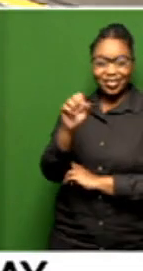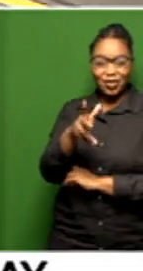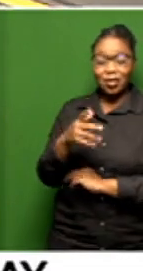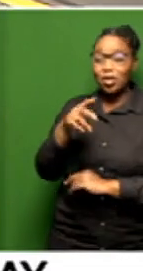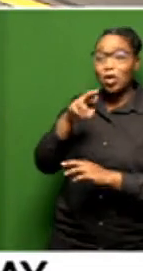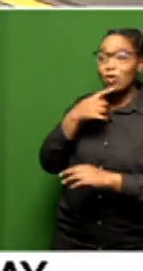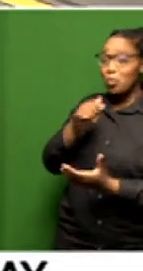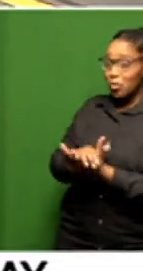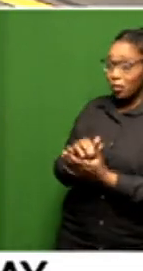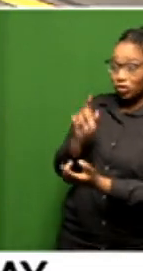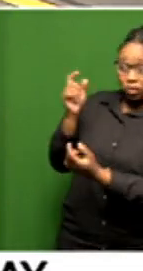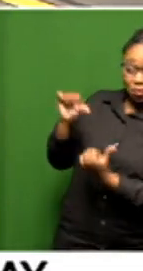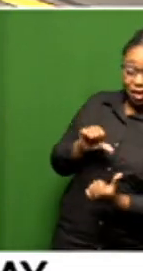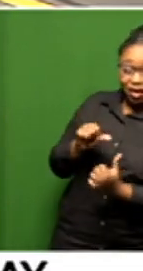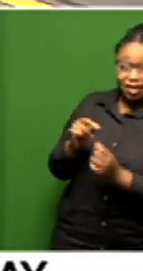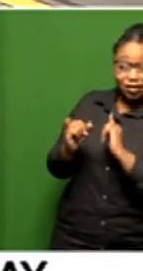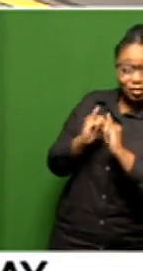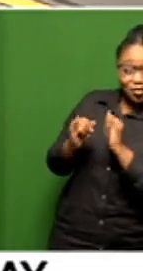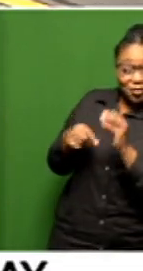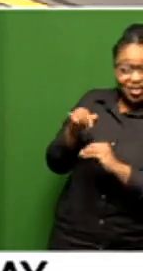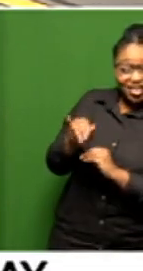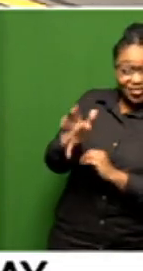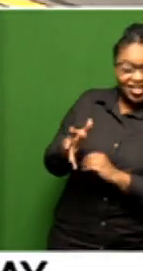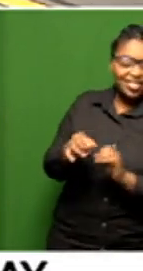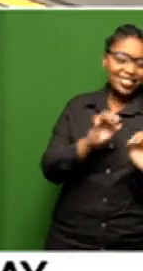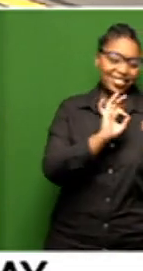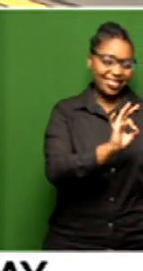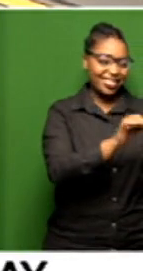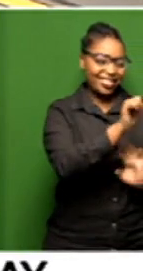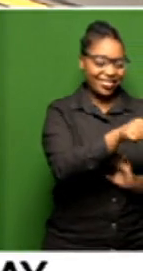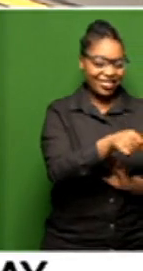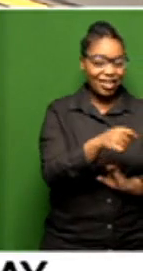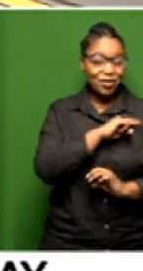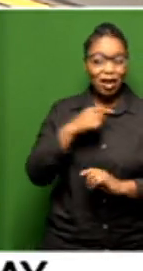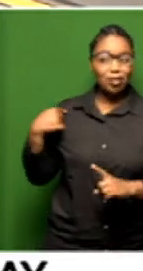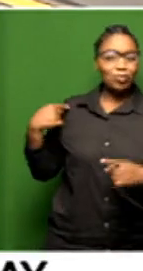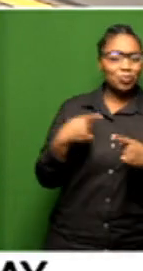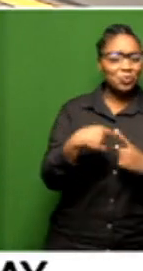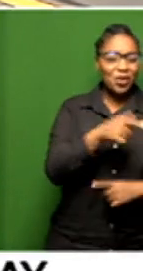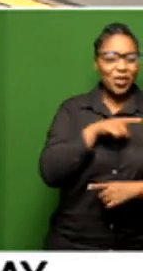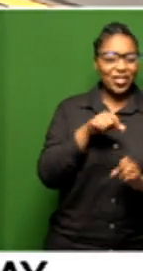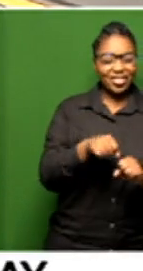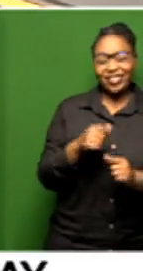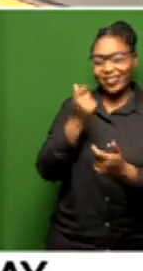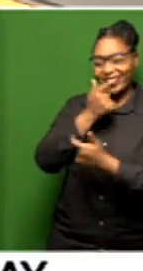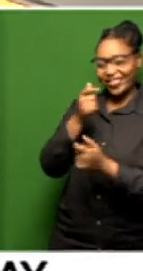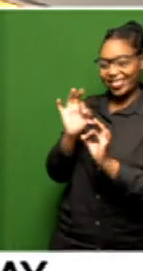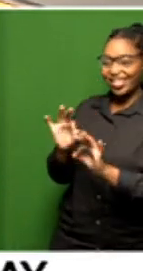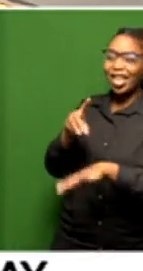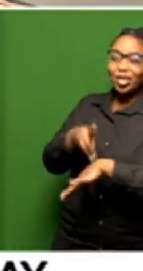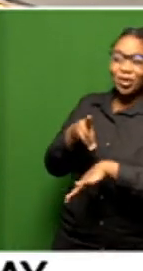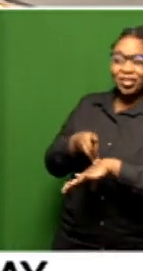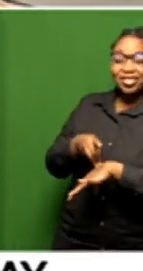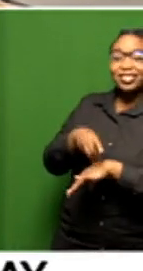that? Absolutely. All right. It's been coming a long time. All right. Dr Siphiwo